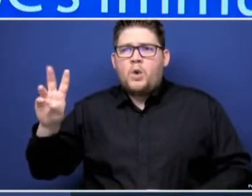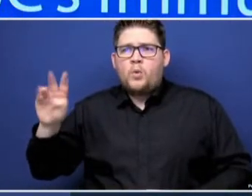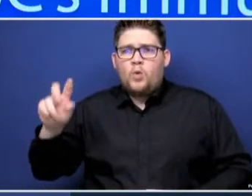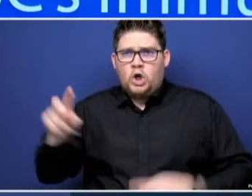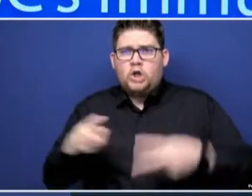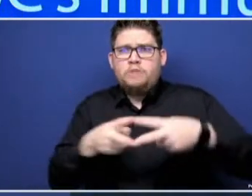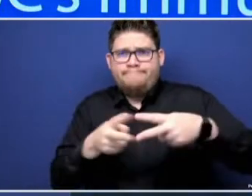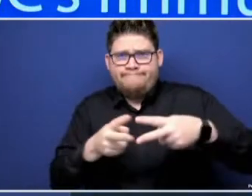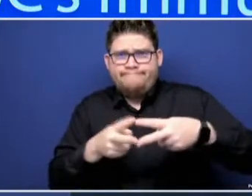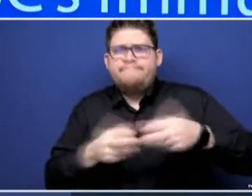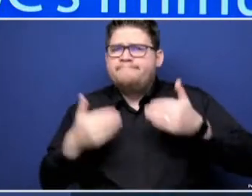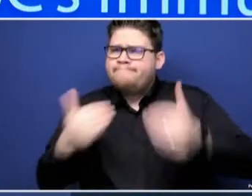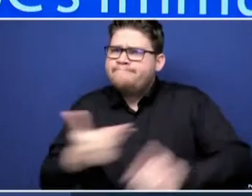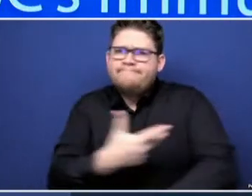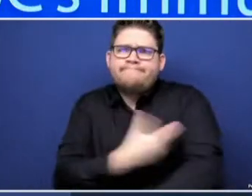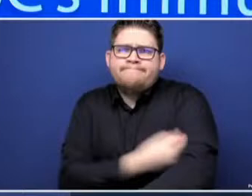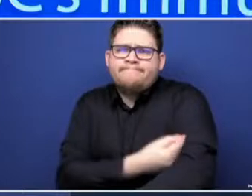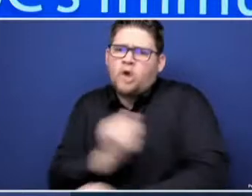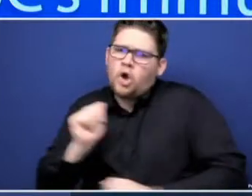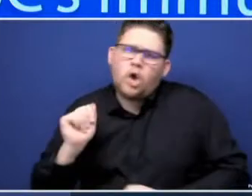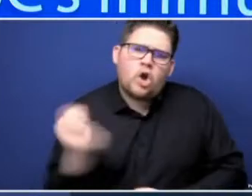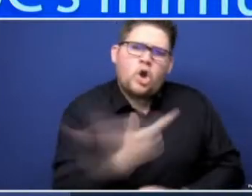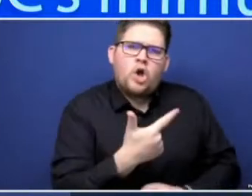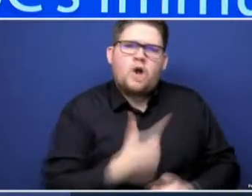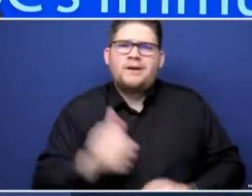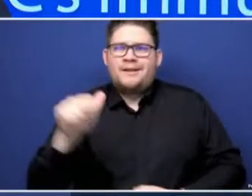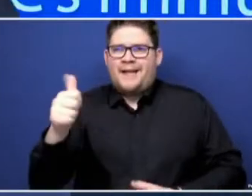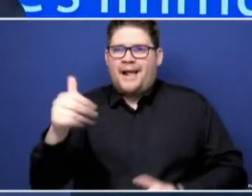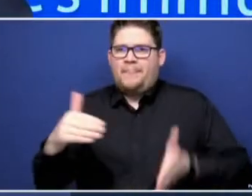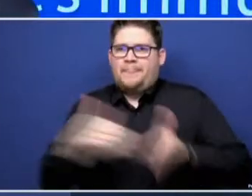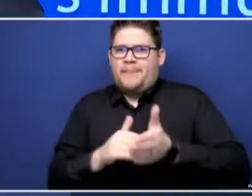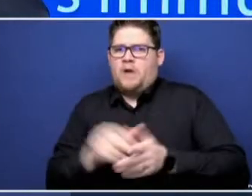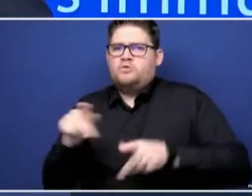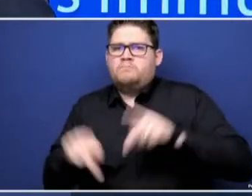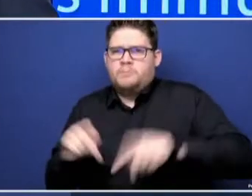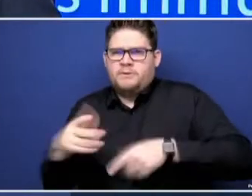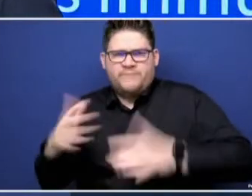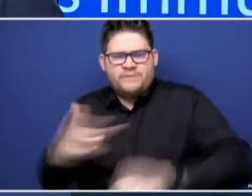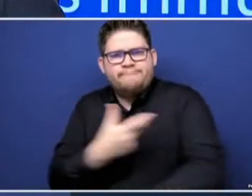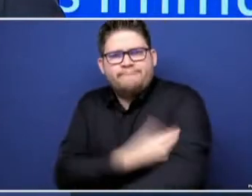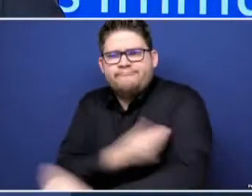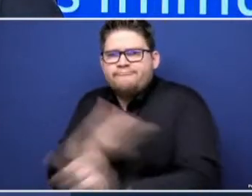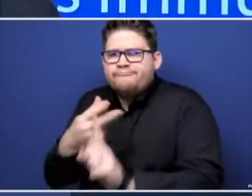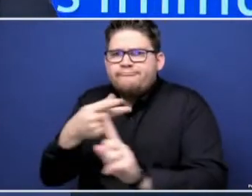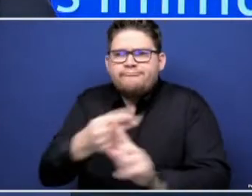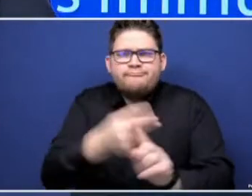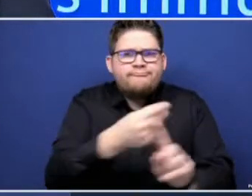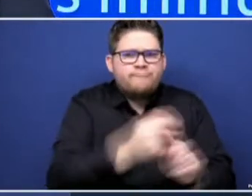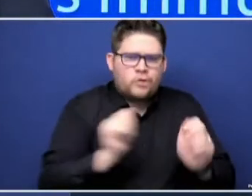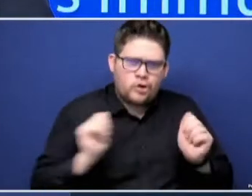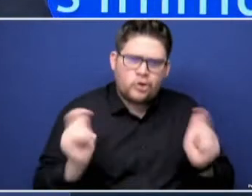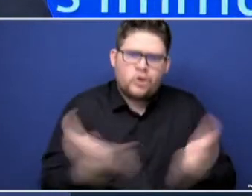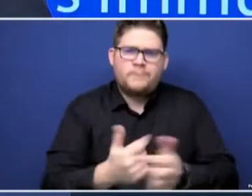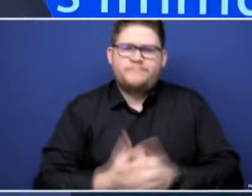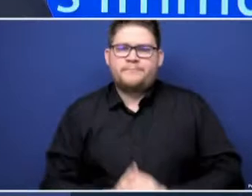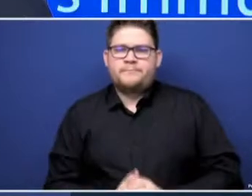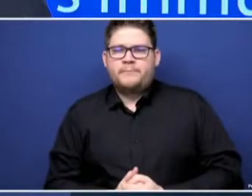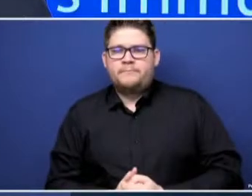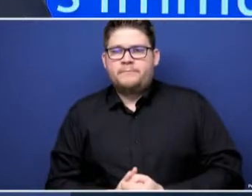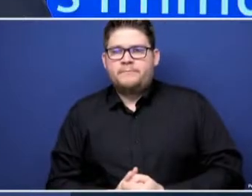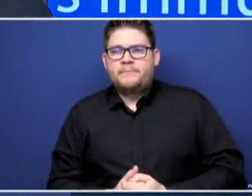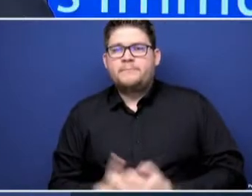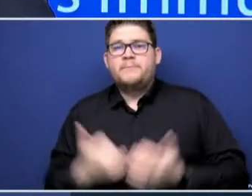International Airport. Our teammates in this endeavor are the Vancouver Canucks, the Vancouver Giants, and of course the Fraser